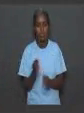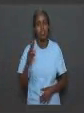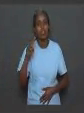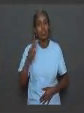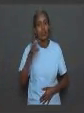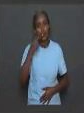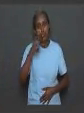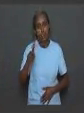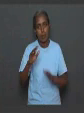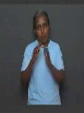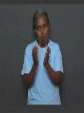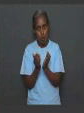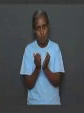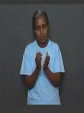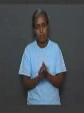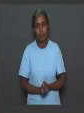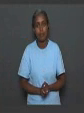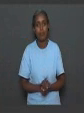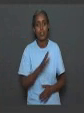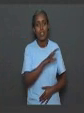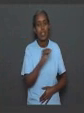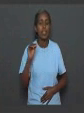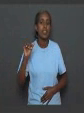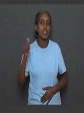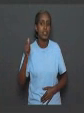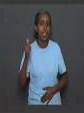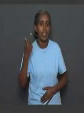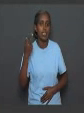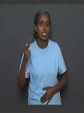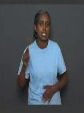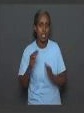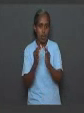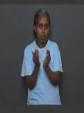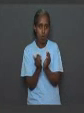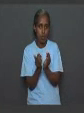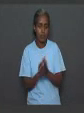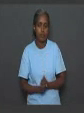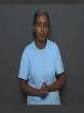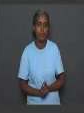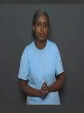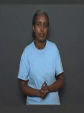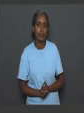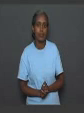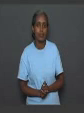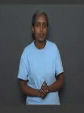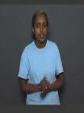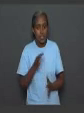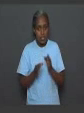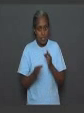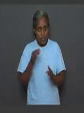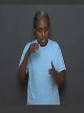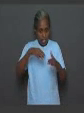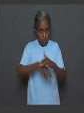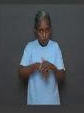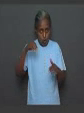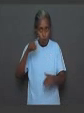2 purple balls, and 10 green balls. If I draw